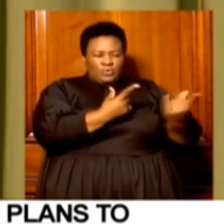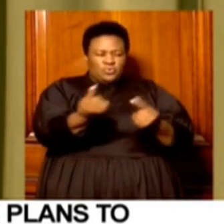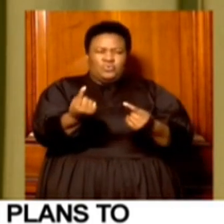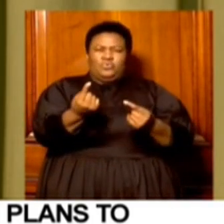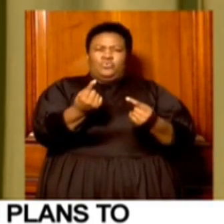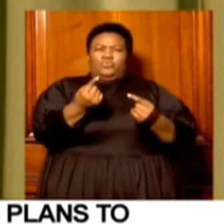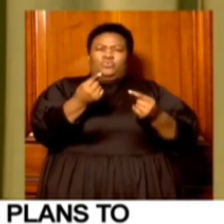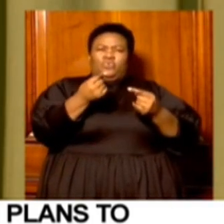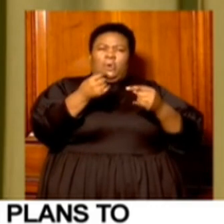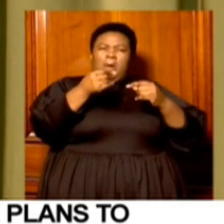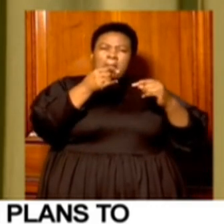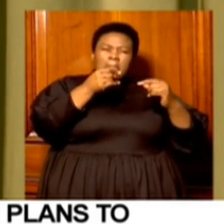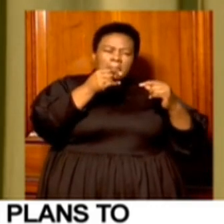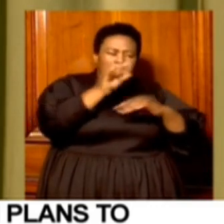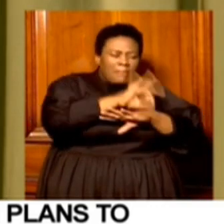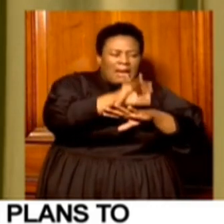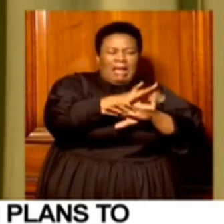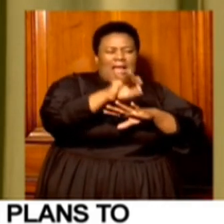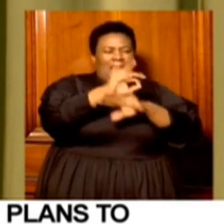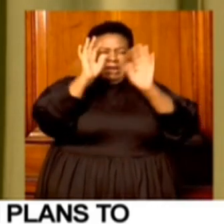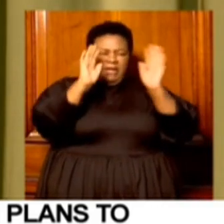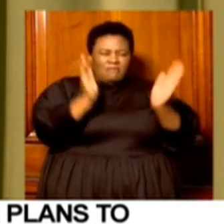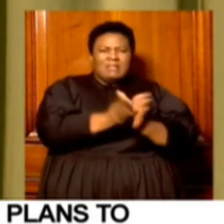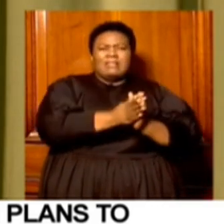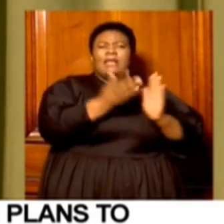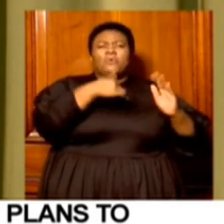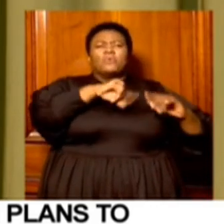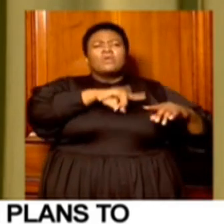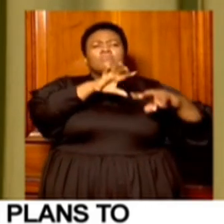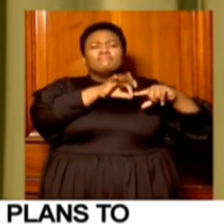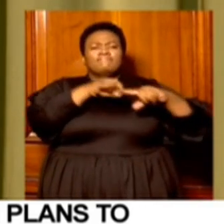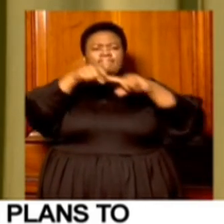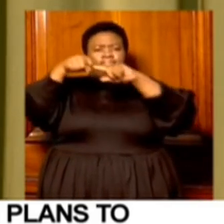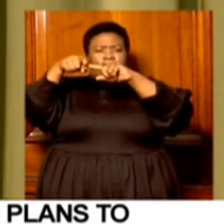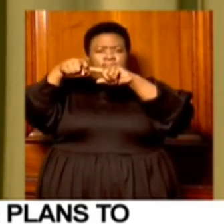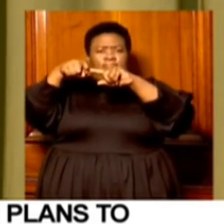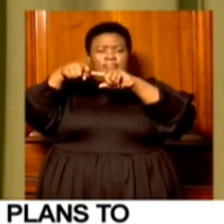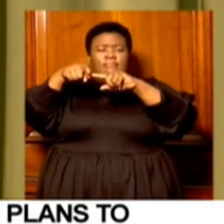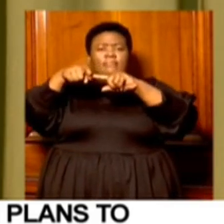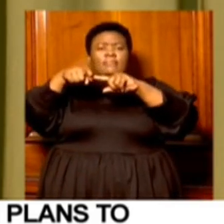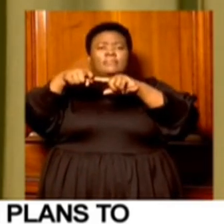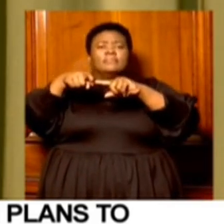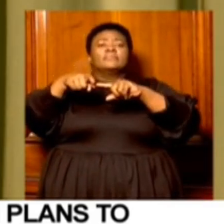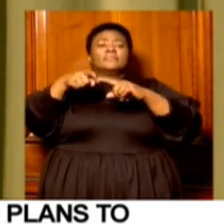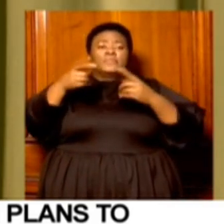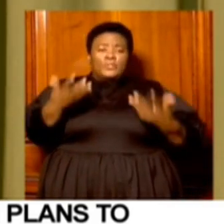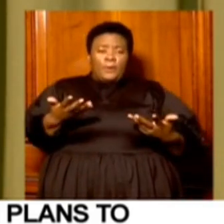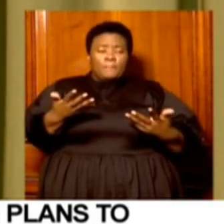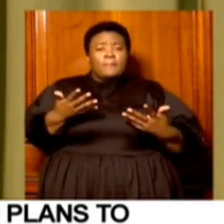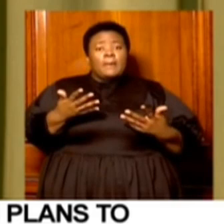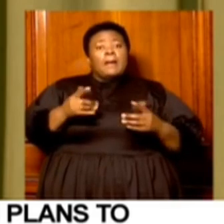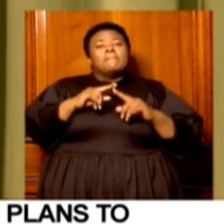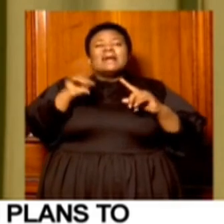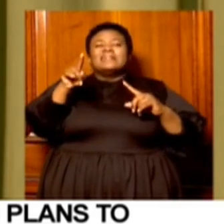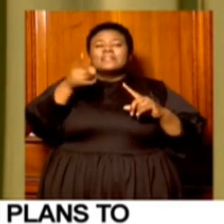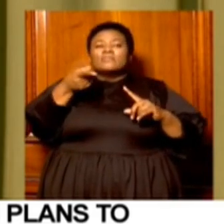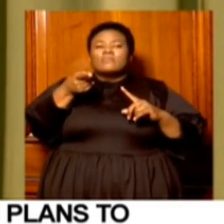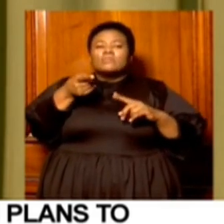of the things we have set aside for ourselves to do. But that is